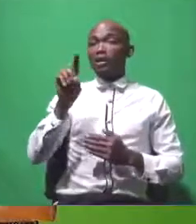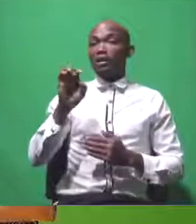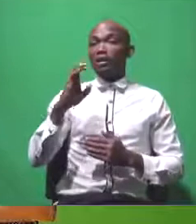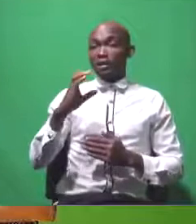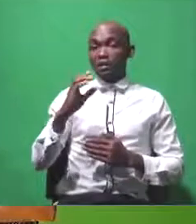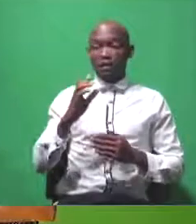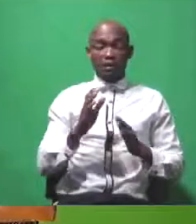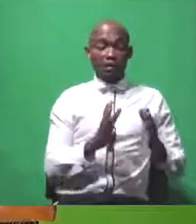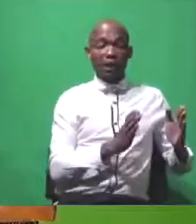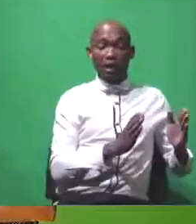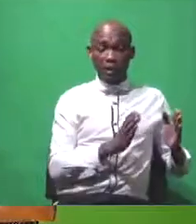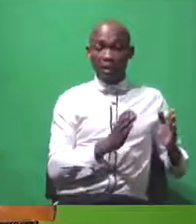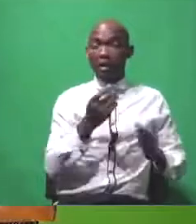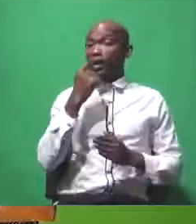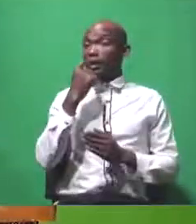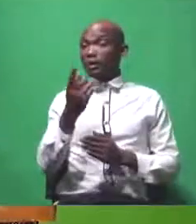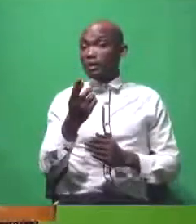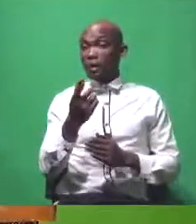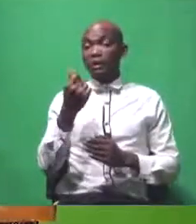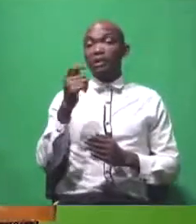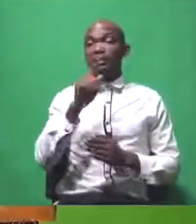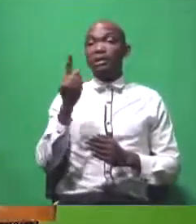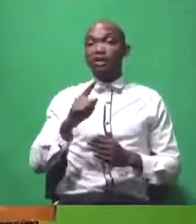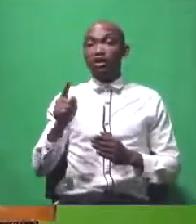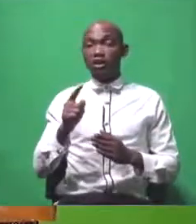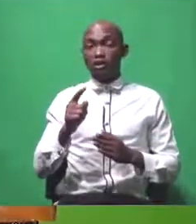sells Tanzania shillings